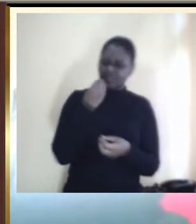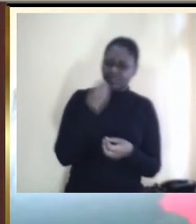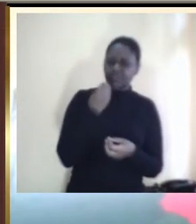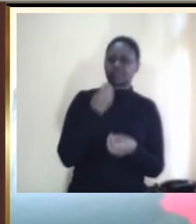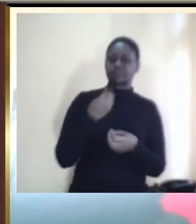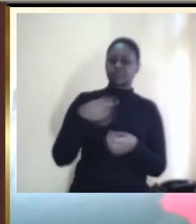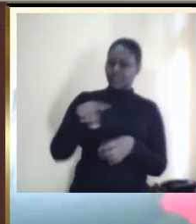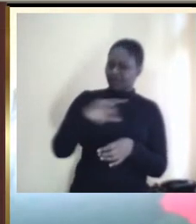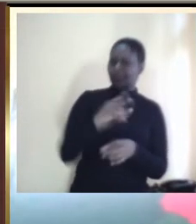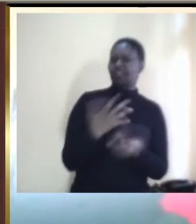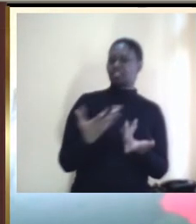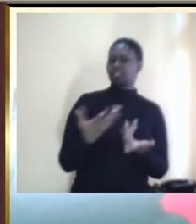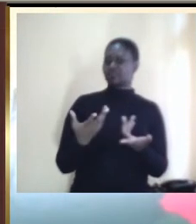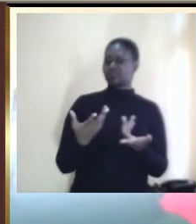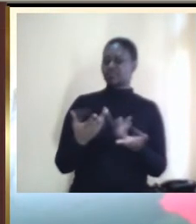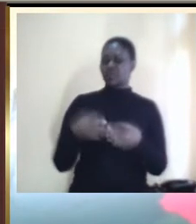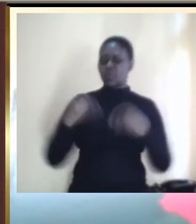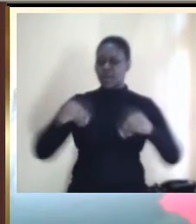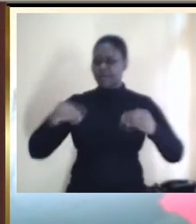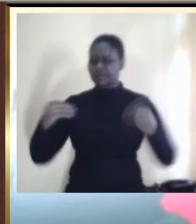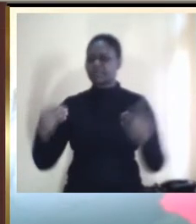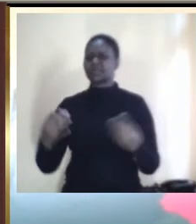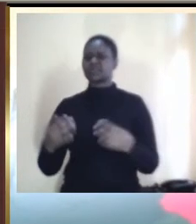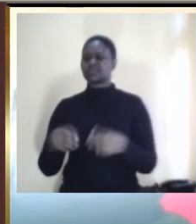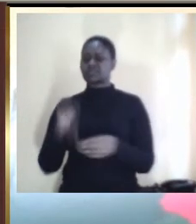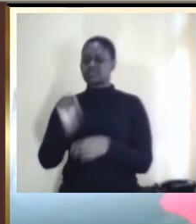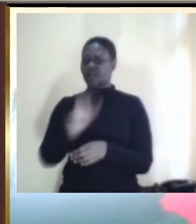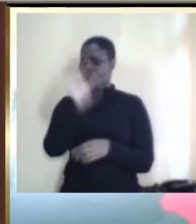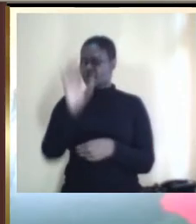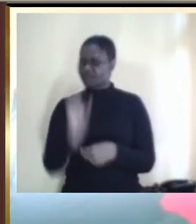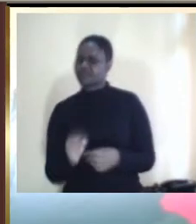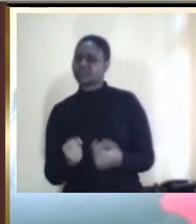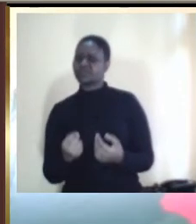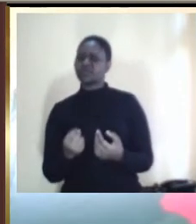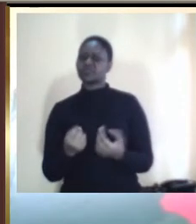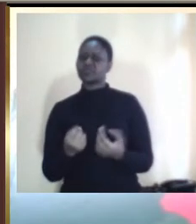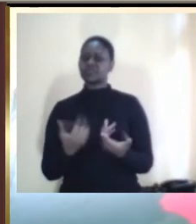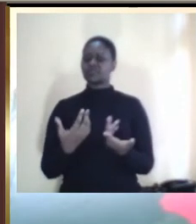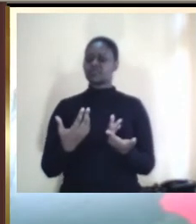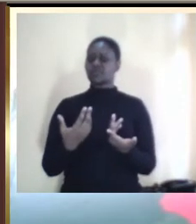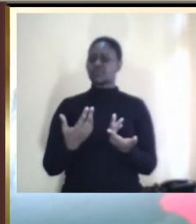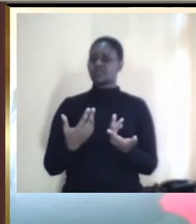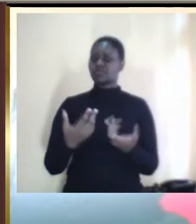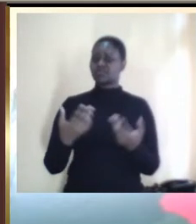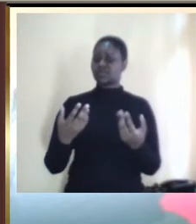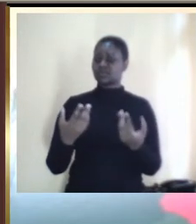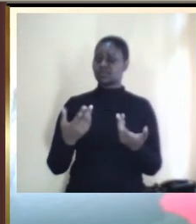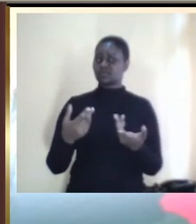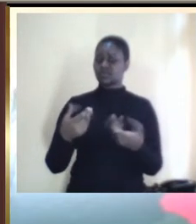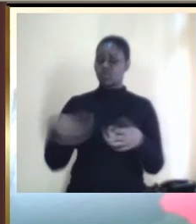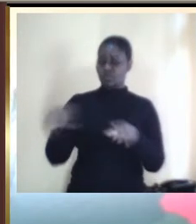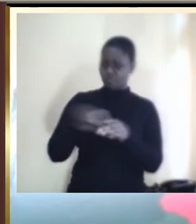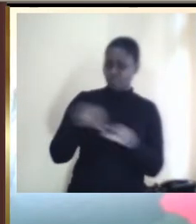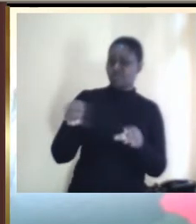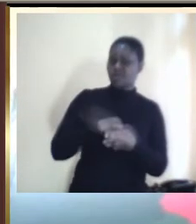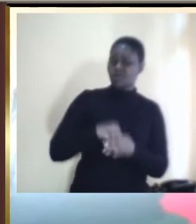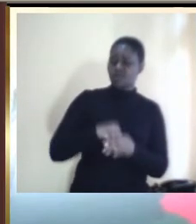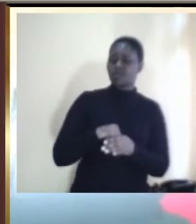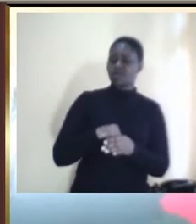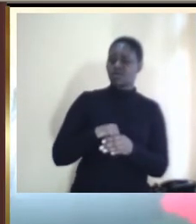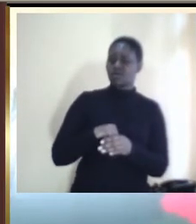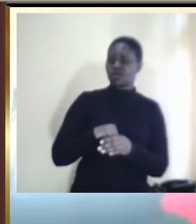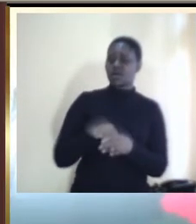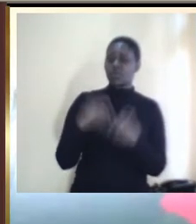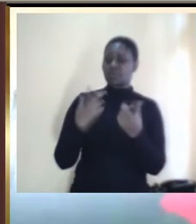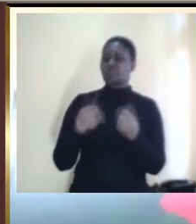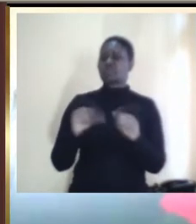diseases. We are busy with that. African armyworm and folly armyworm, we have been involved and we have been